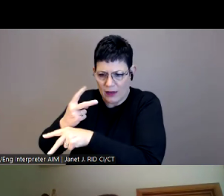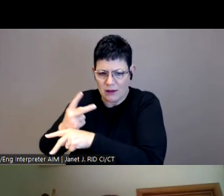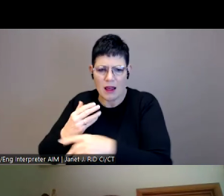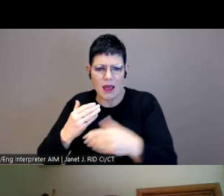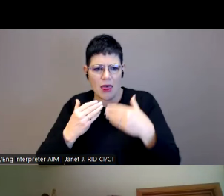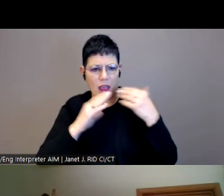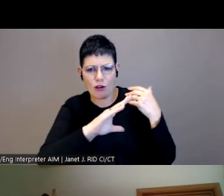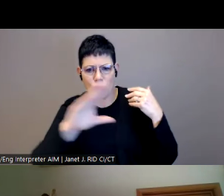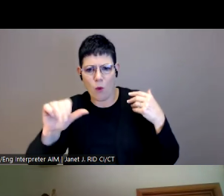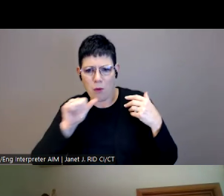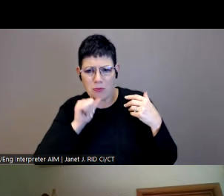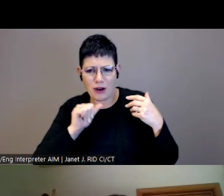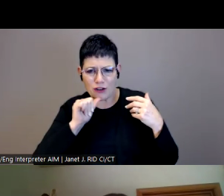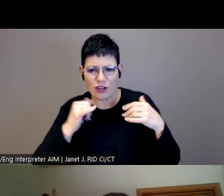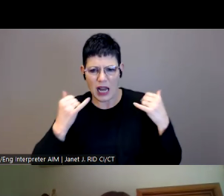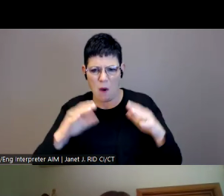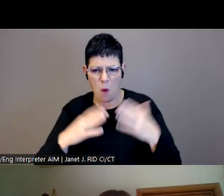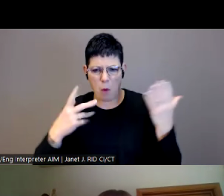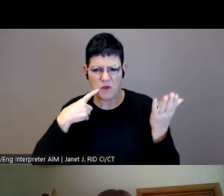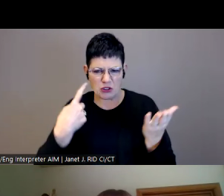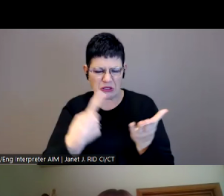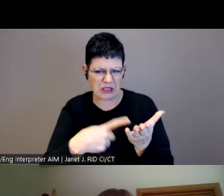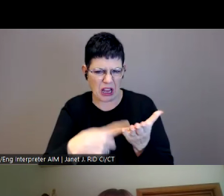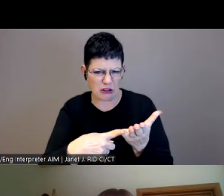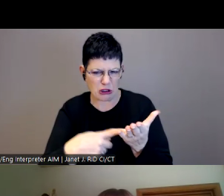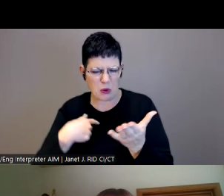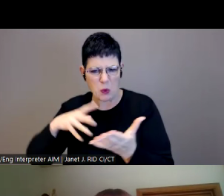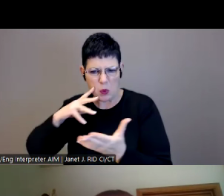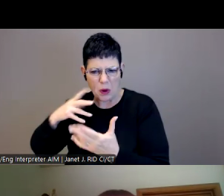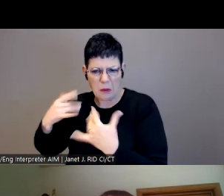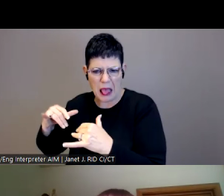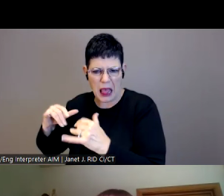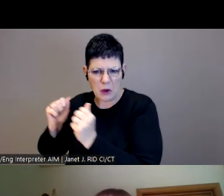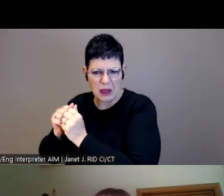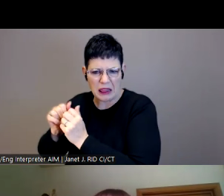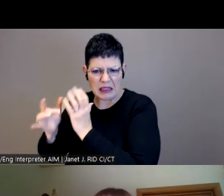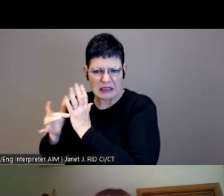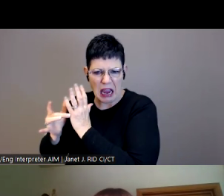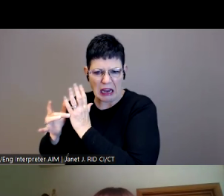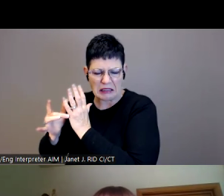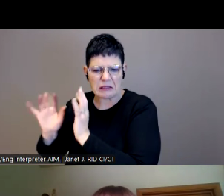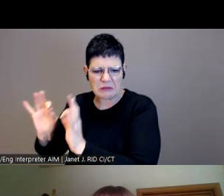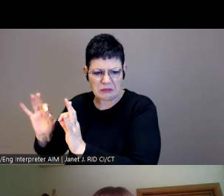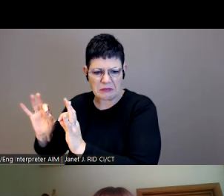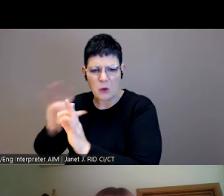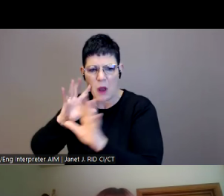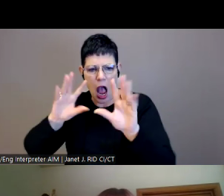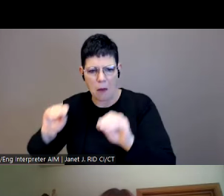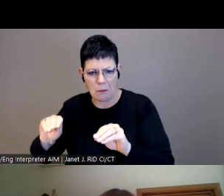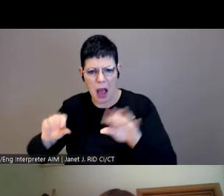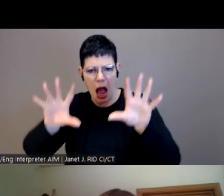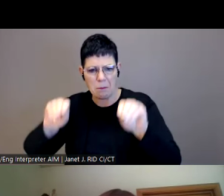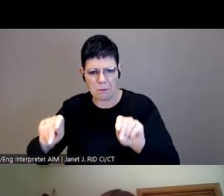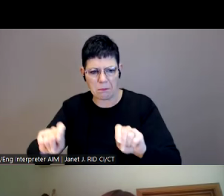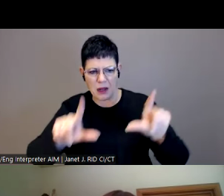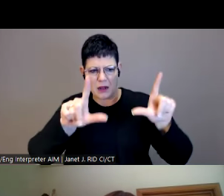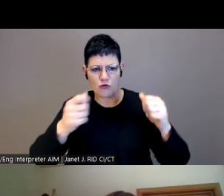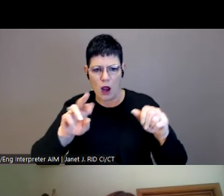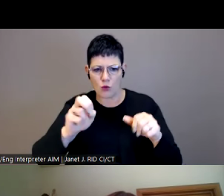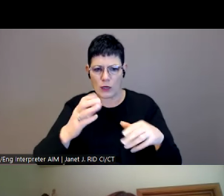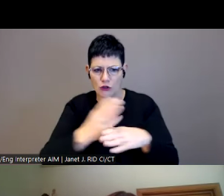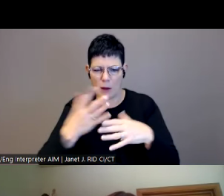now you're at the point of discussion. So for the most part, we may not need these slides up, and we'll bring them down and then try resharing, and